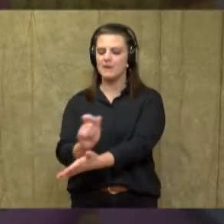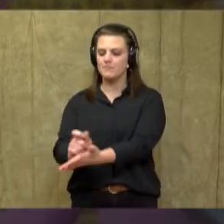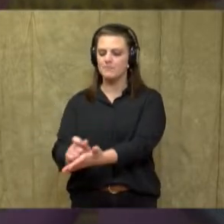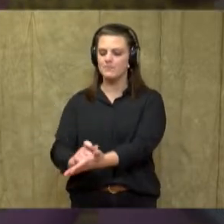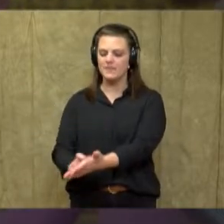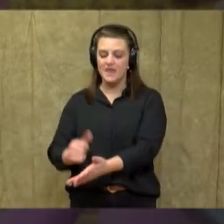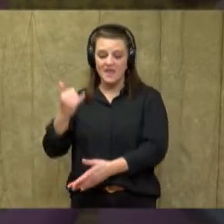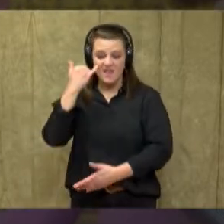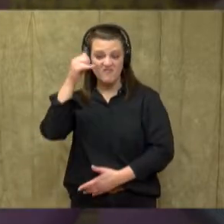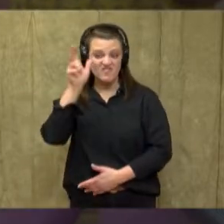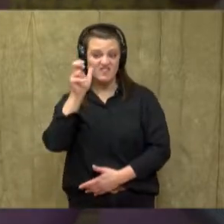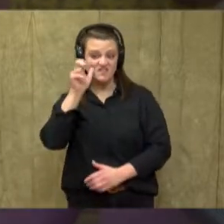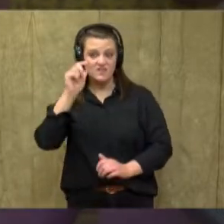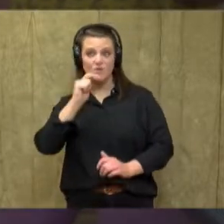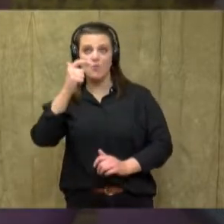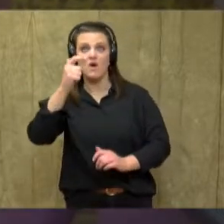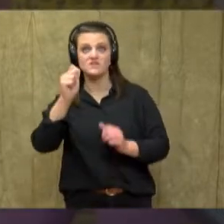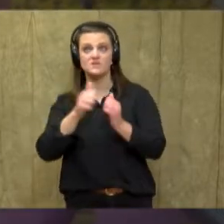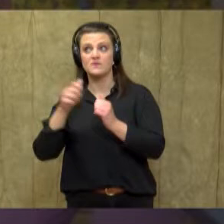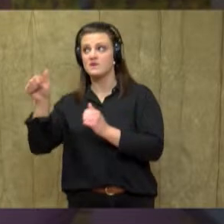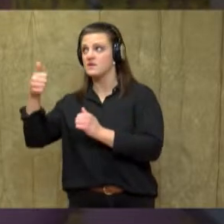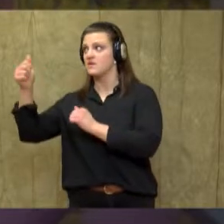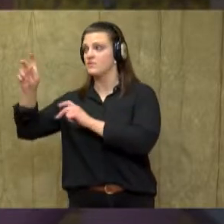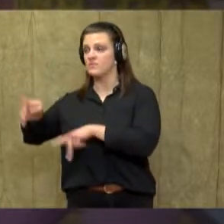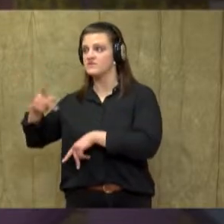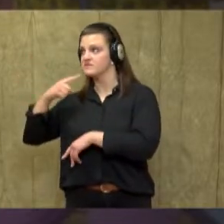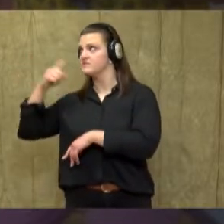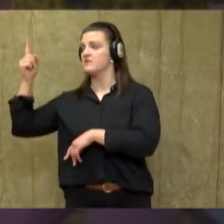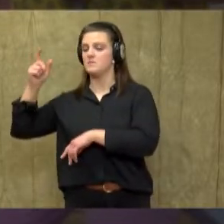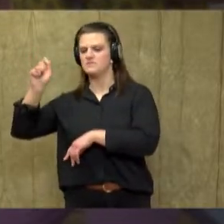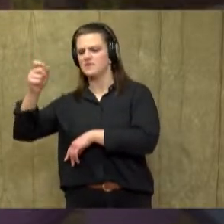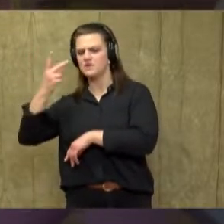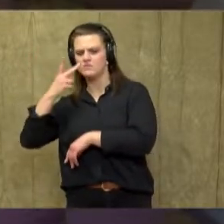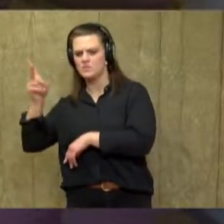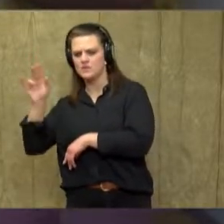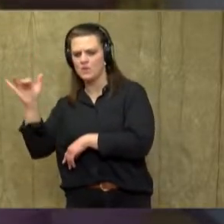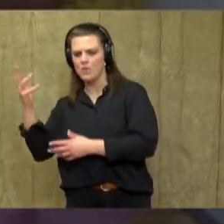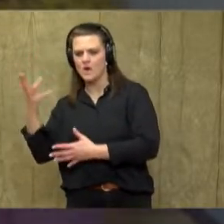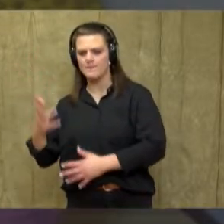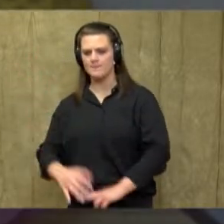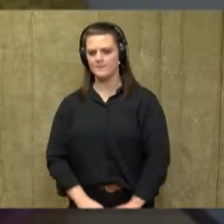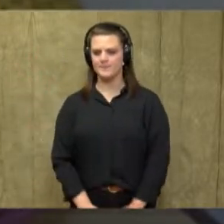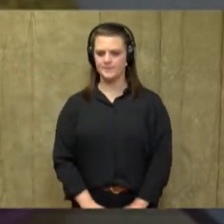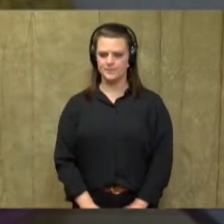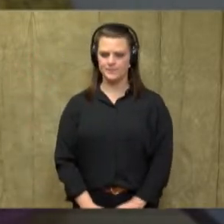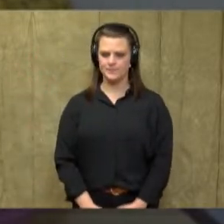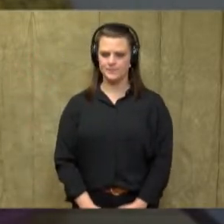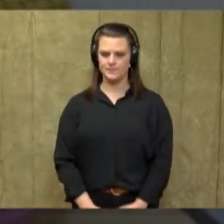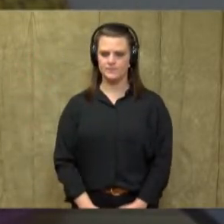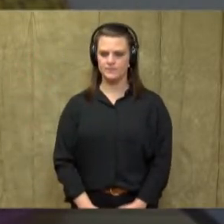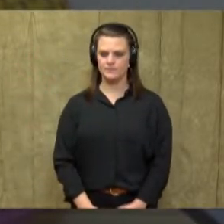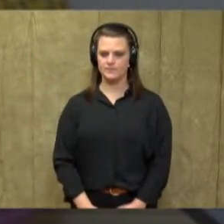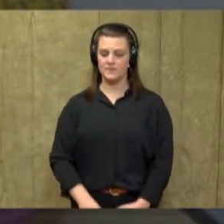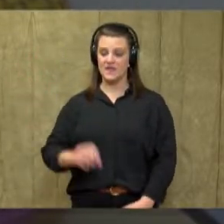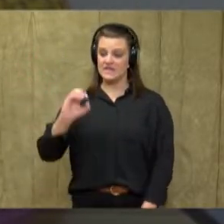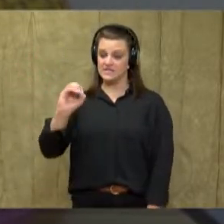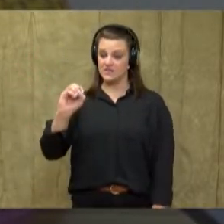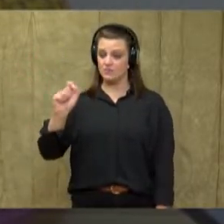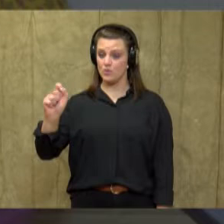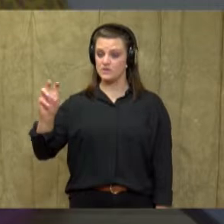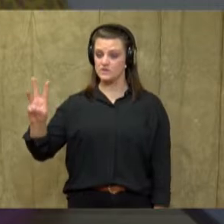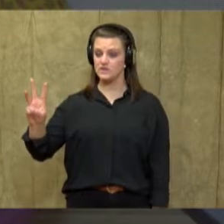If you're listening, if you're watching with someone, tell them what the decimal would look like. Did you say